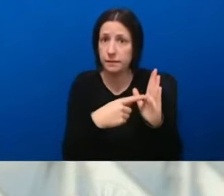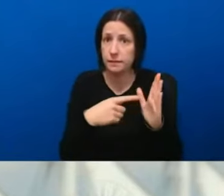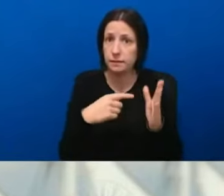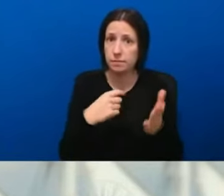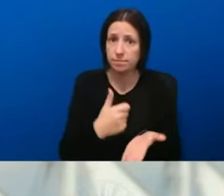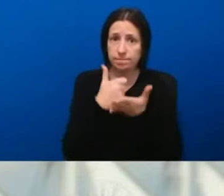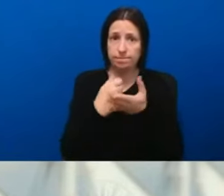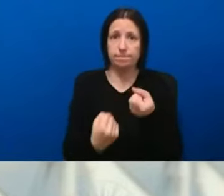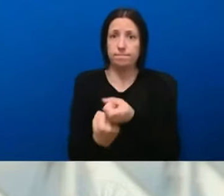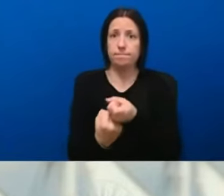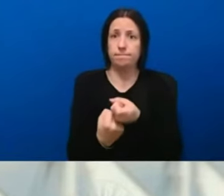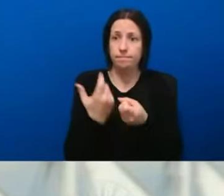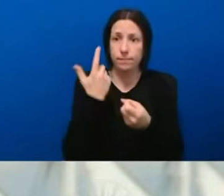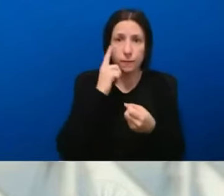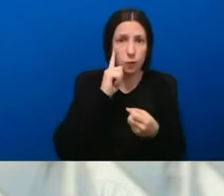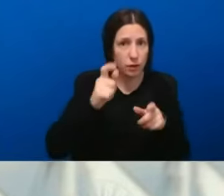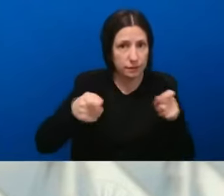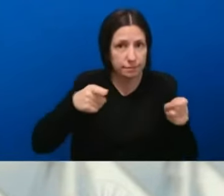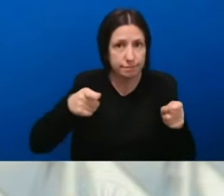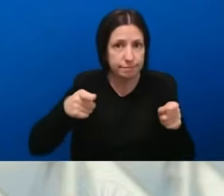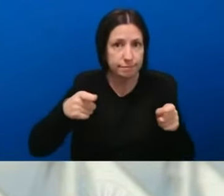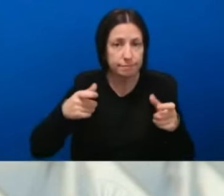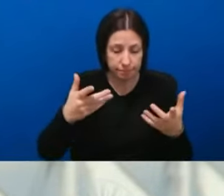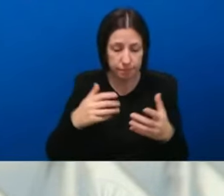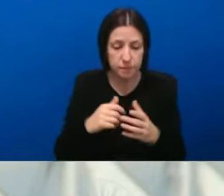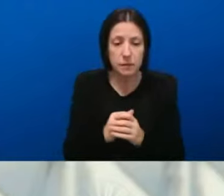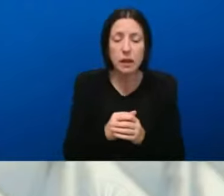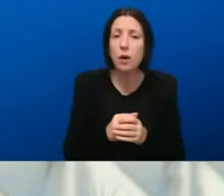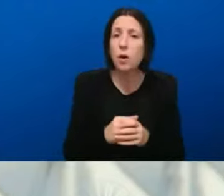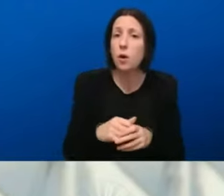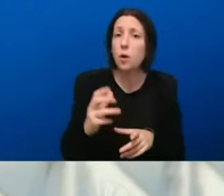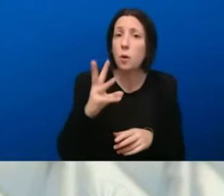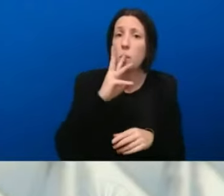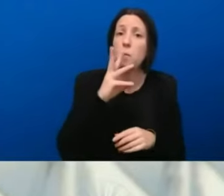framework to deal with the challenges. One of the